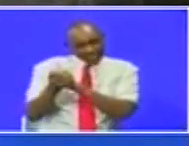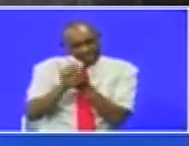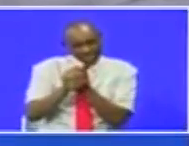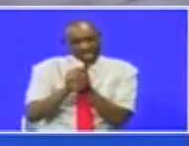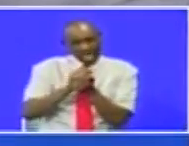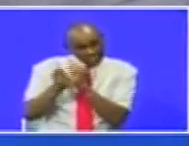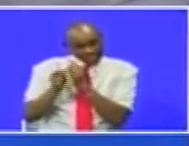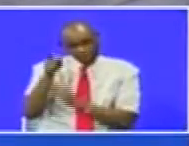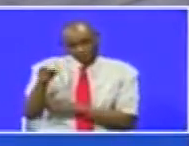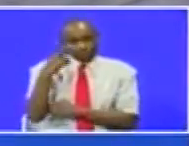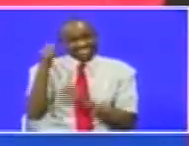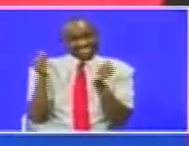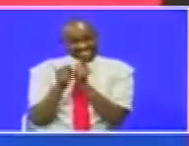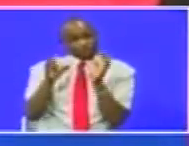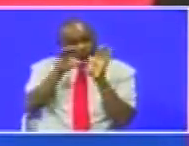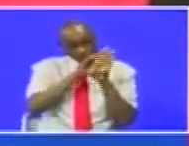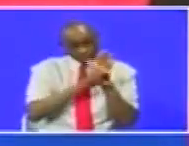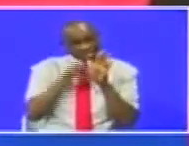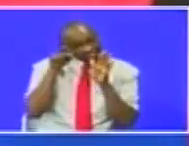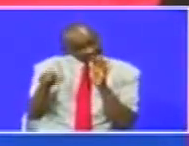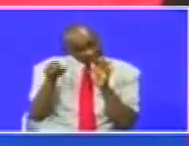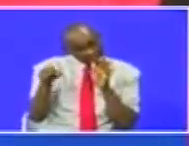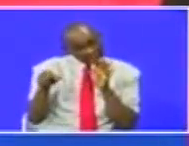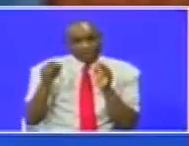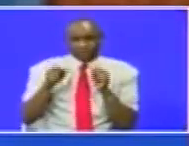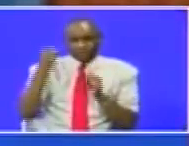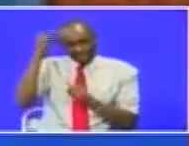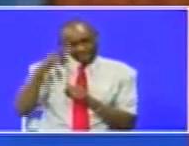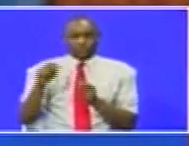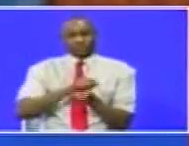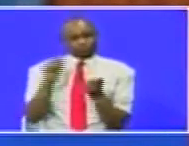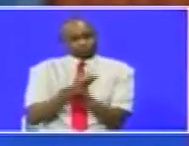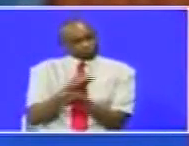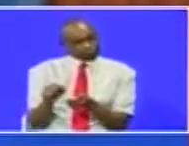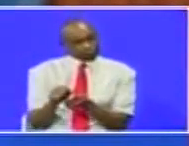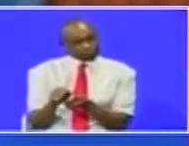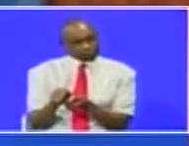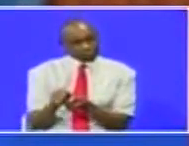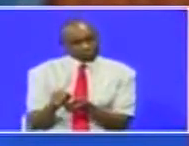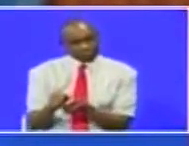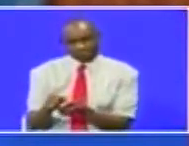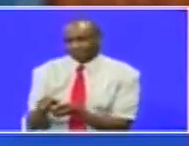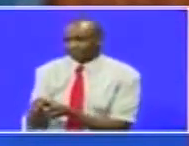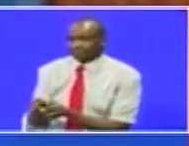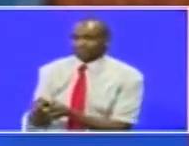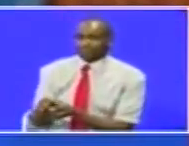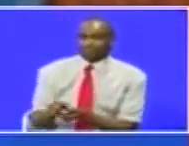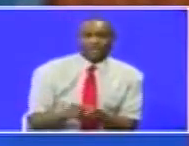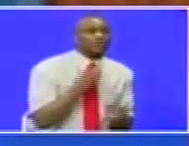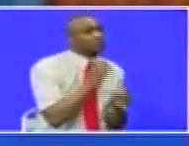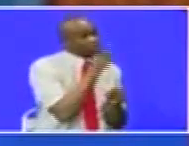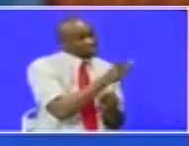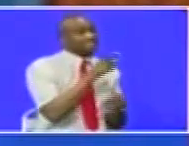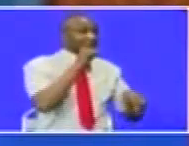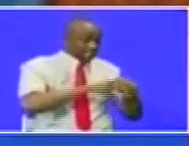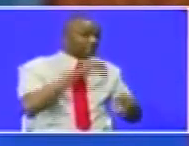2010 constitution are seriously committed to their initiatives. The referendums are always held during elections. Let us do it